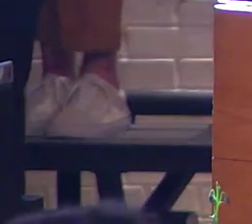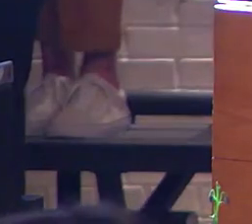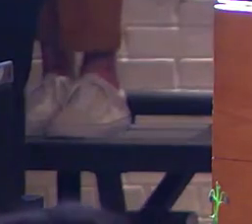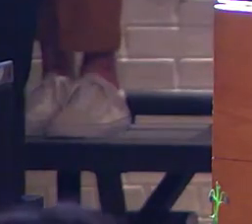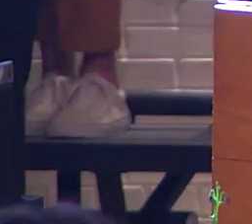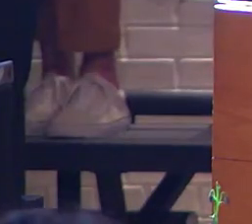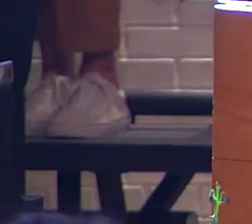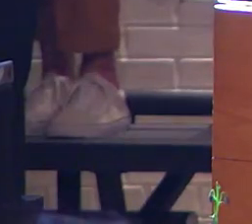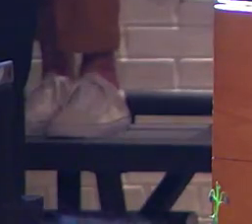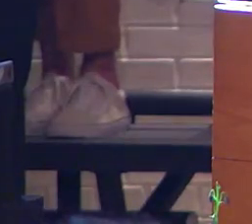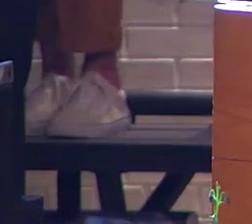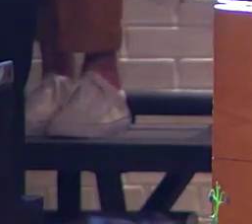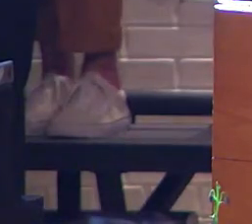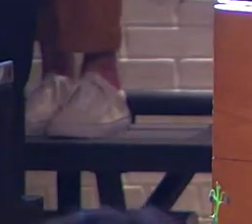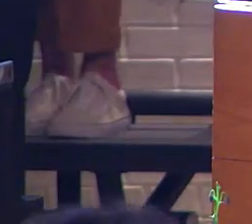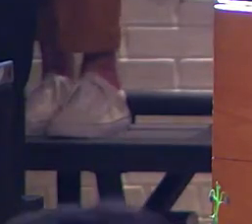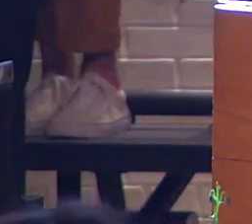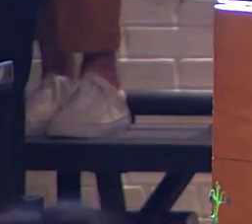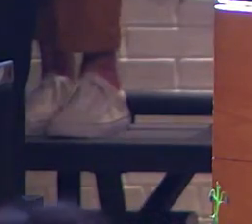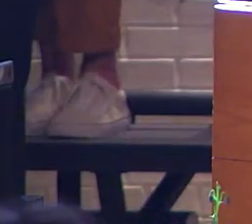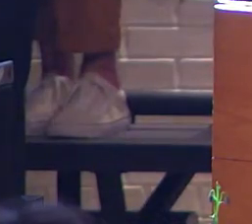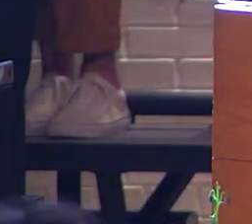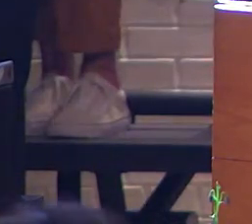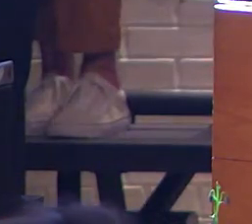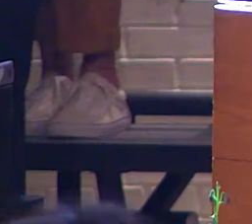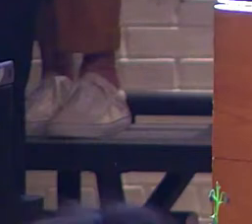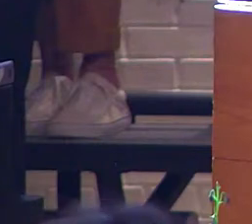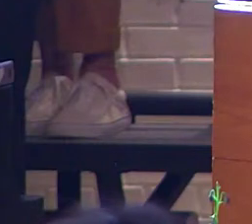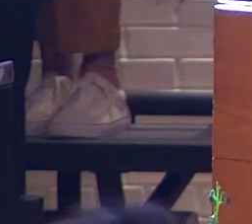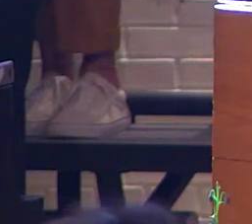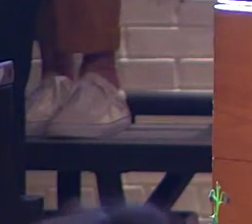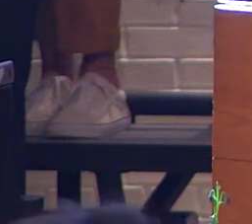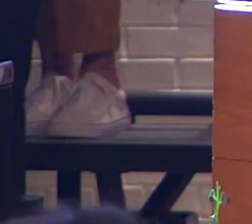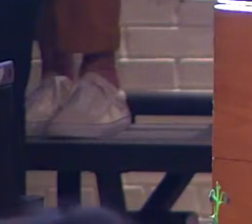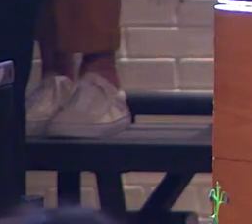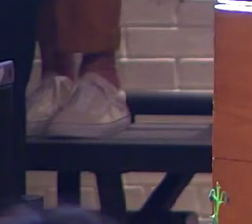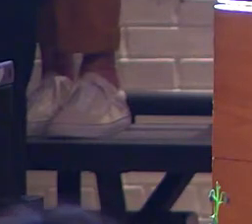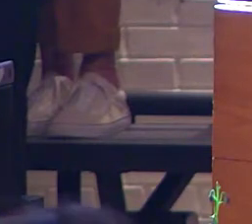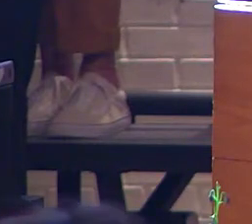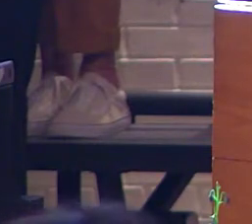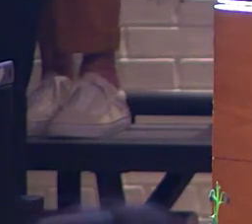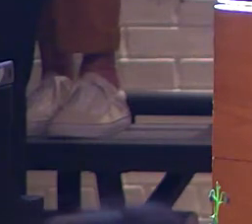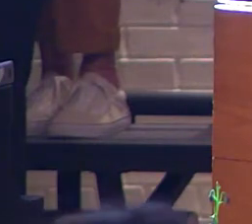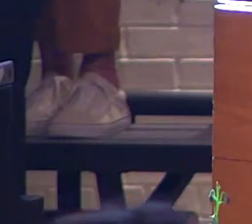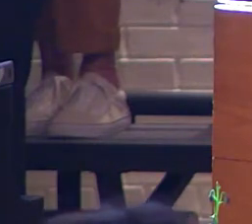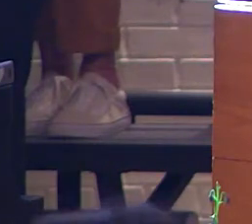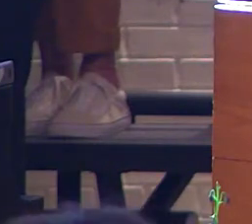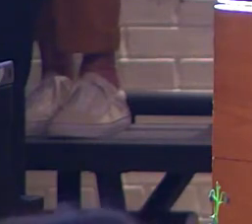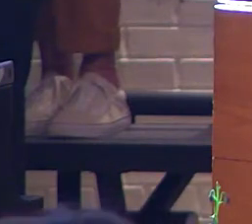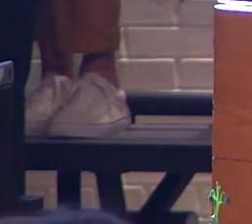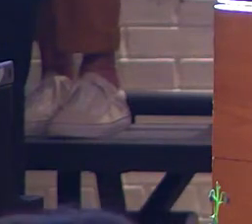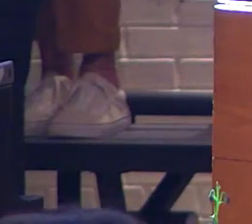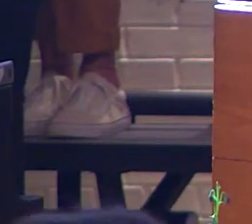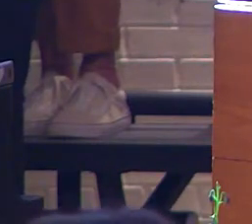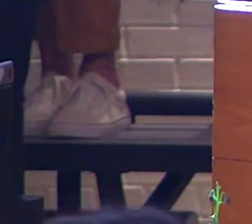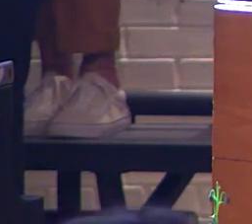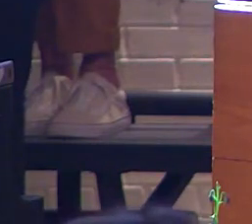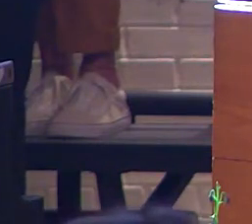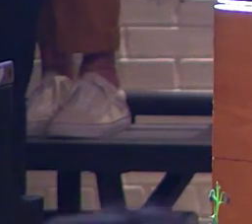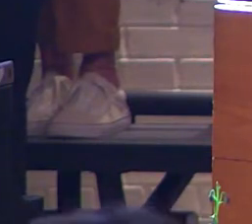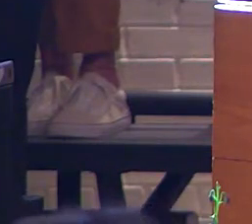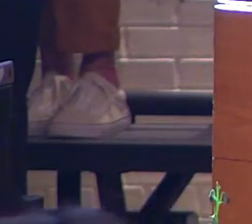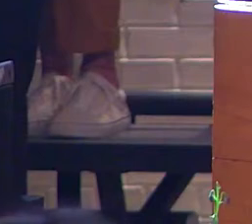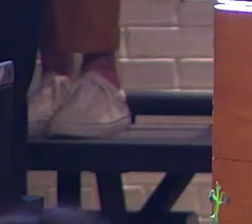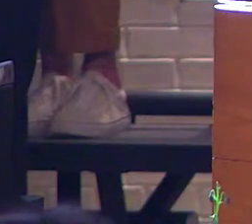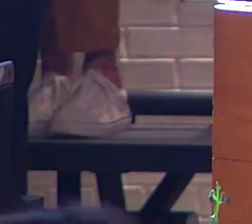And we ask Almighty God to bless you in the name of the Father, and of the Son, and of the Holy